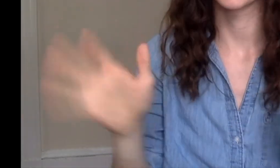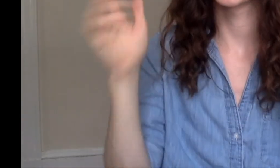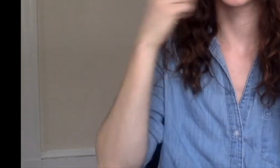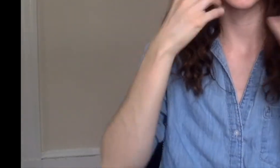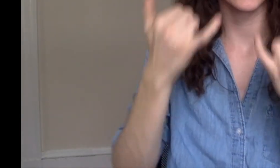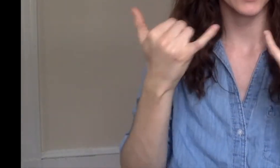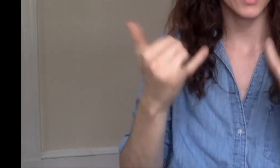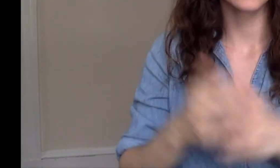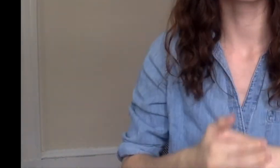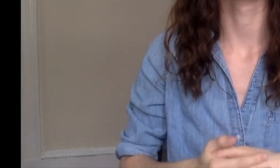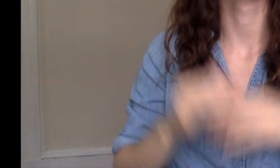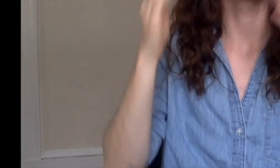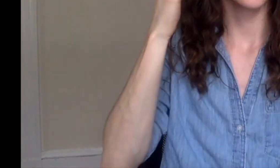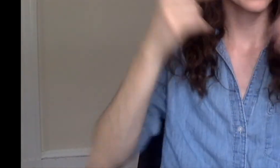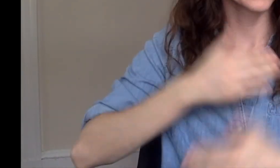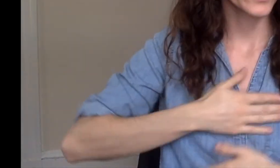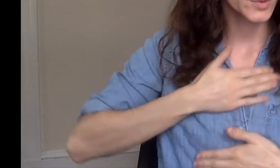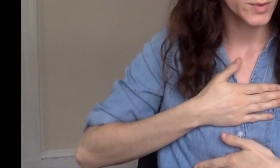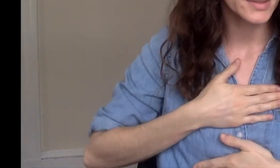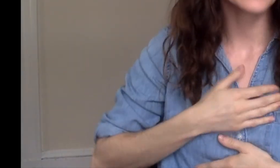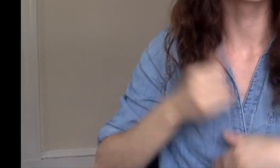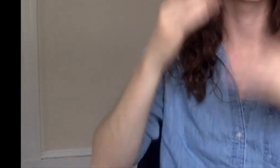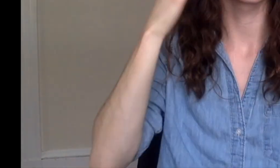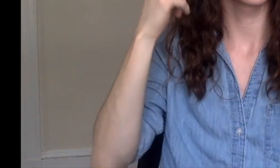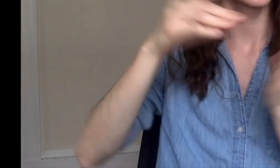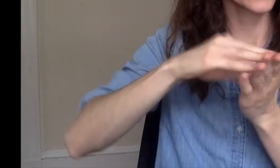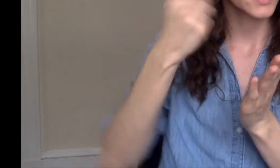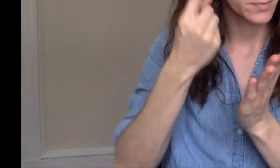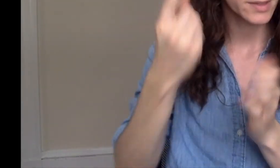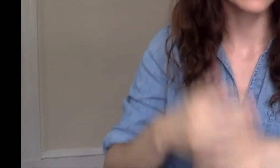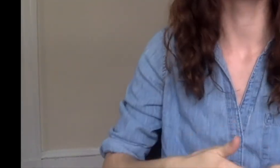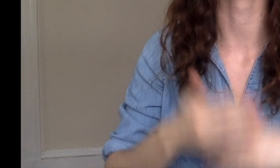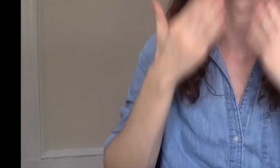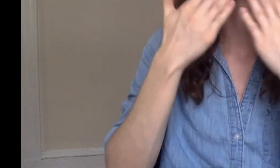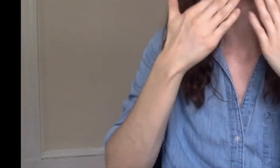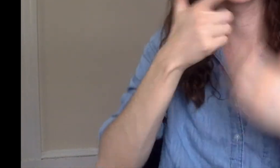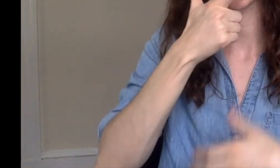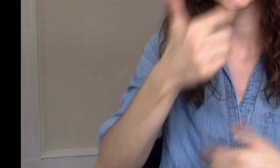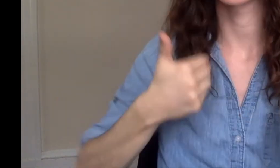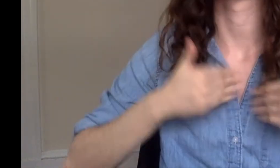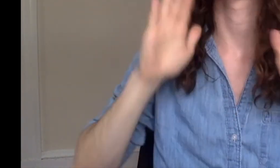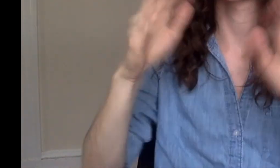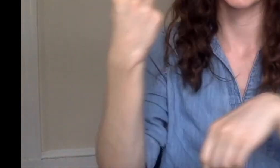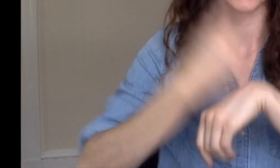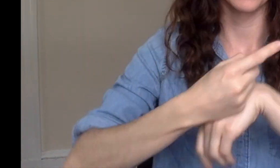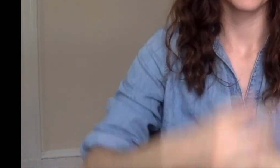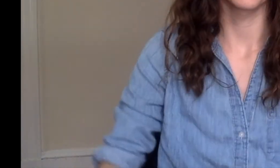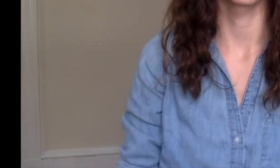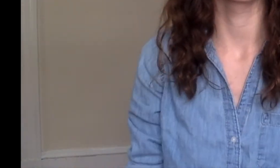That's it for today. I hope you enjoyed. I hope you learned something. Thanks for watching and have a great day.